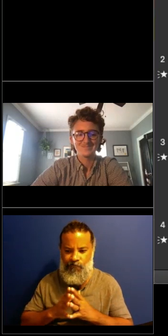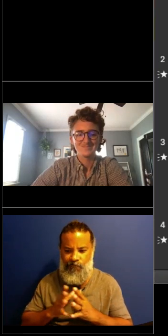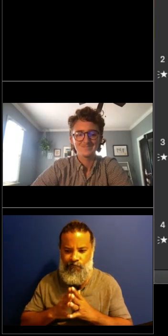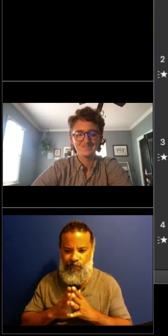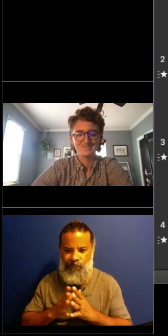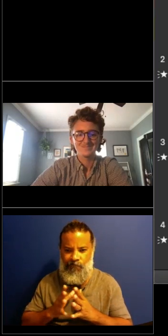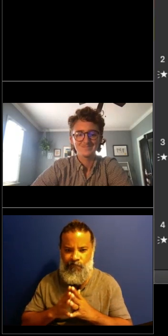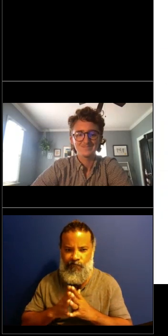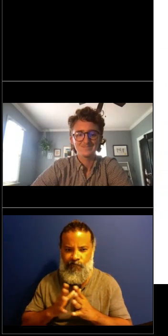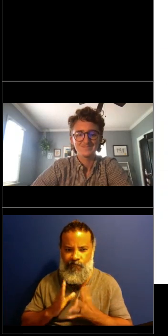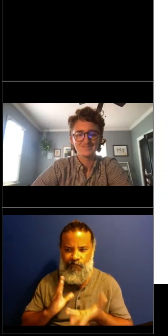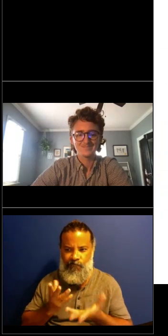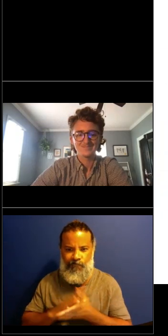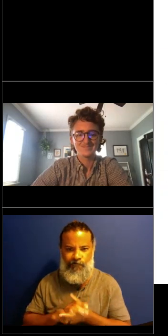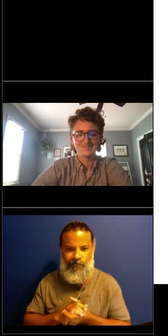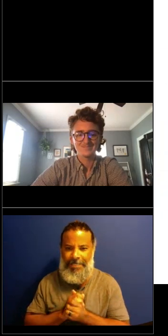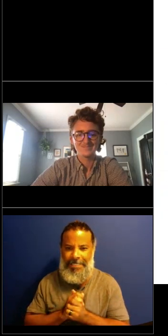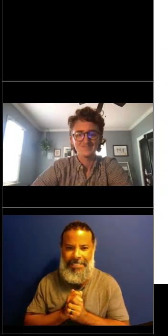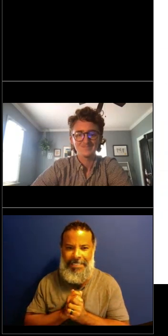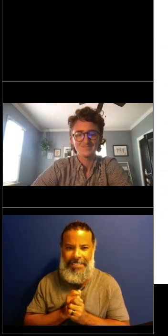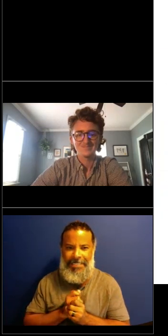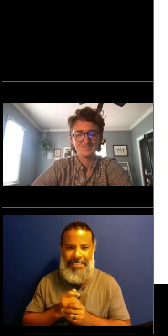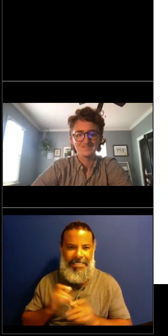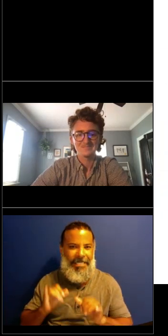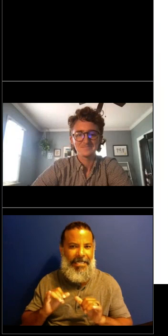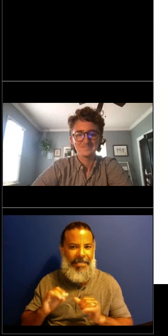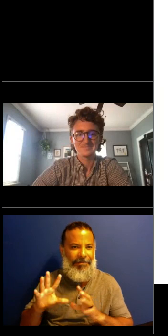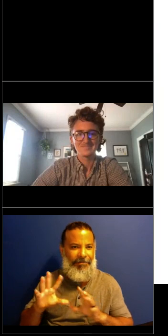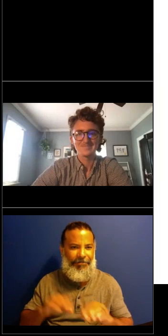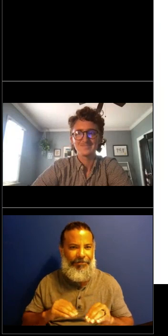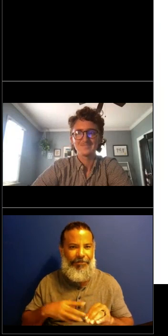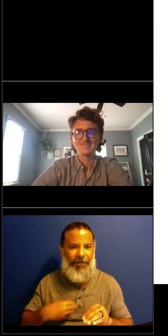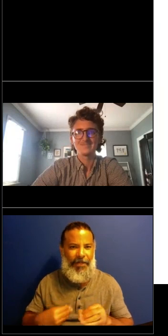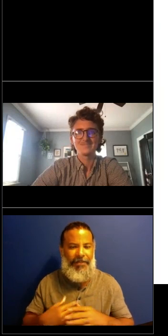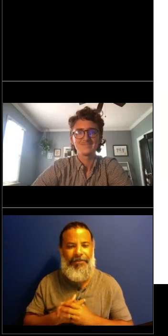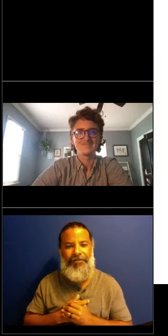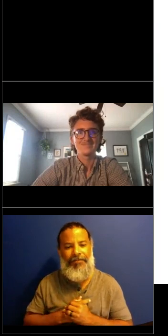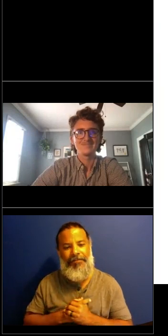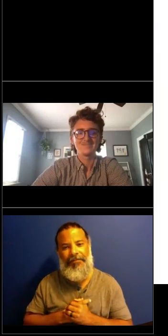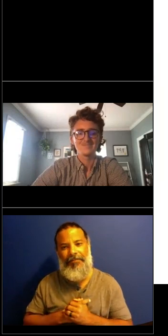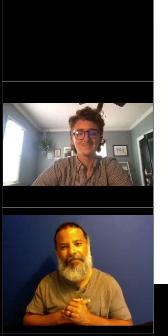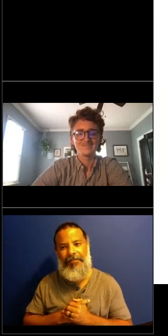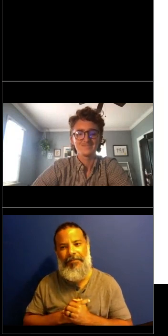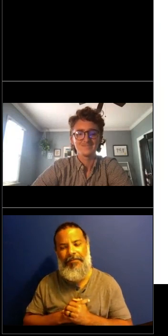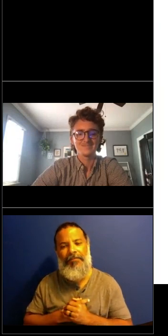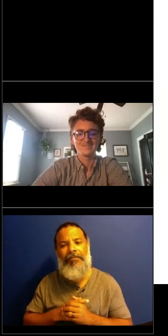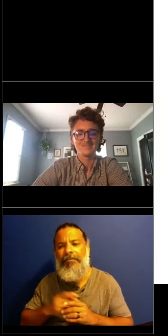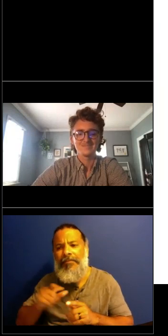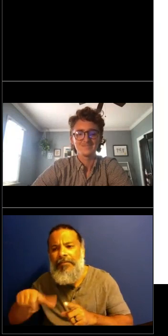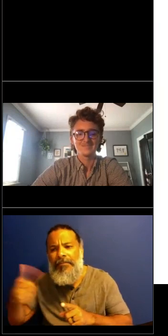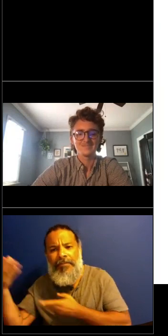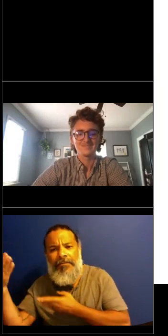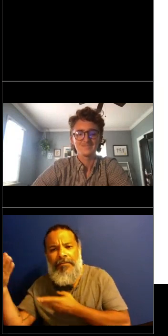Okay, okay. All right. So do you want to try moving